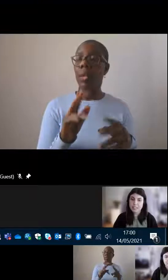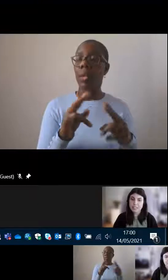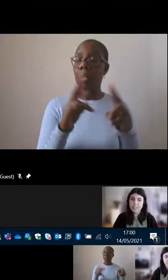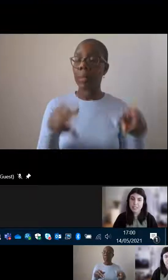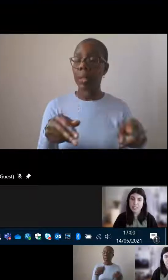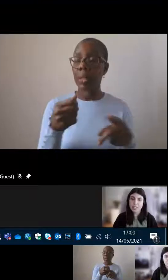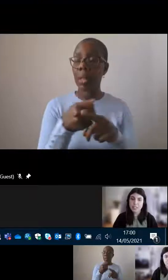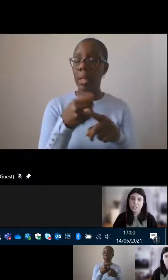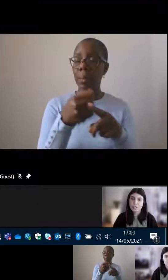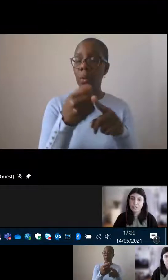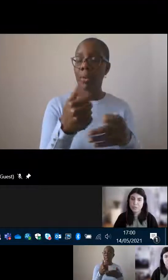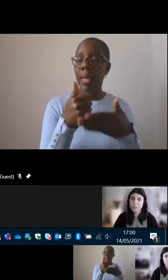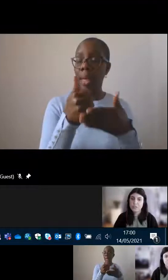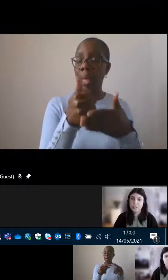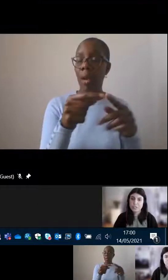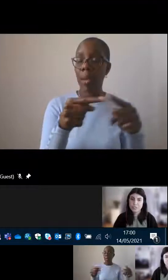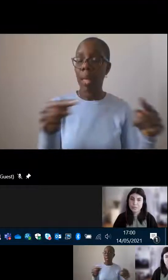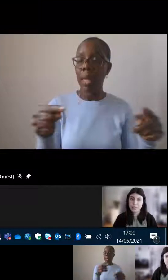0808